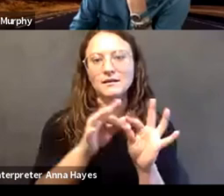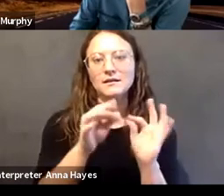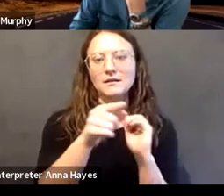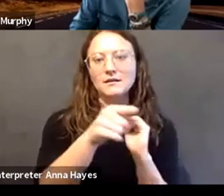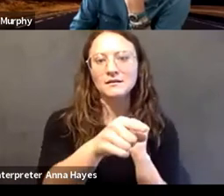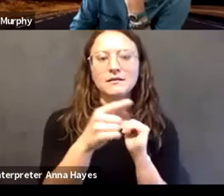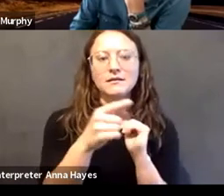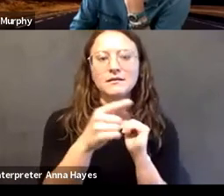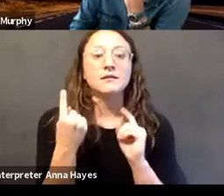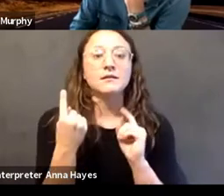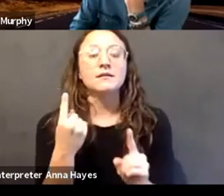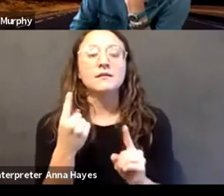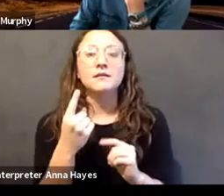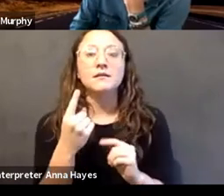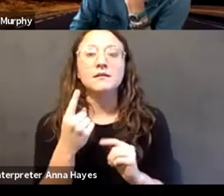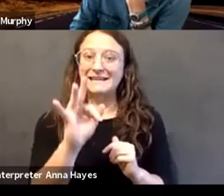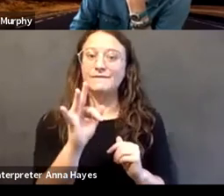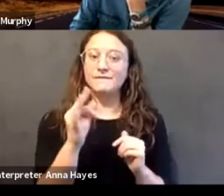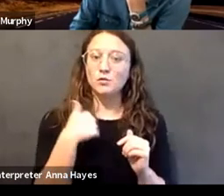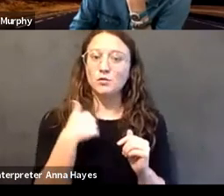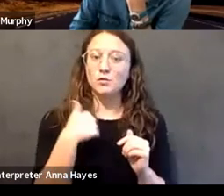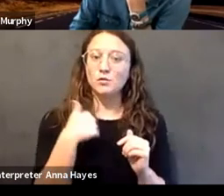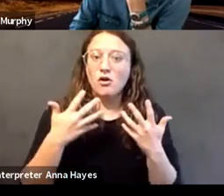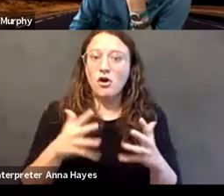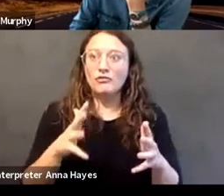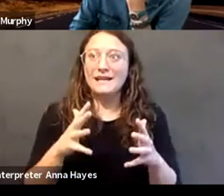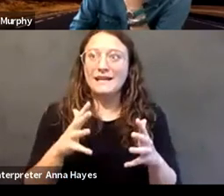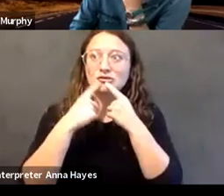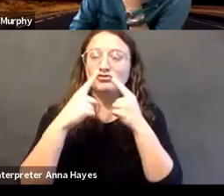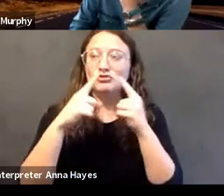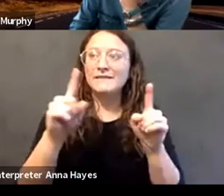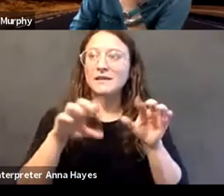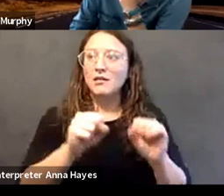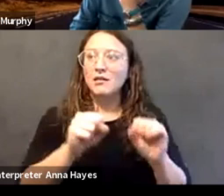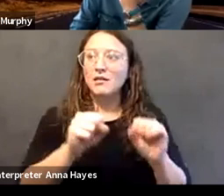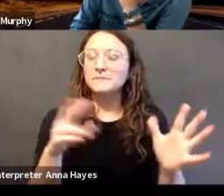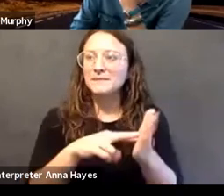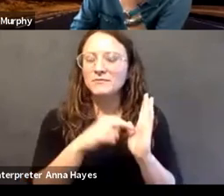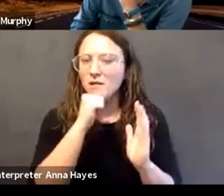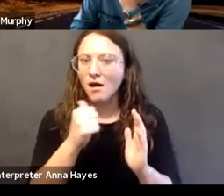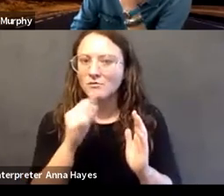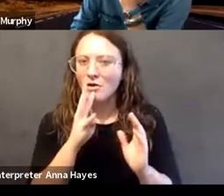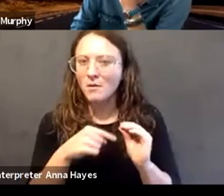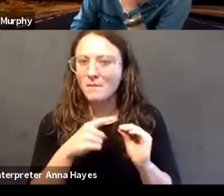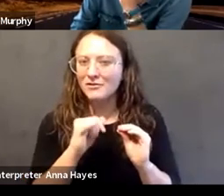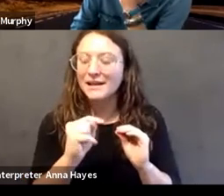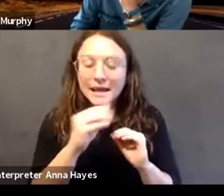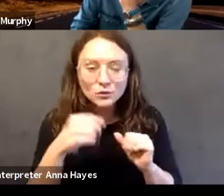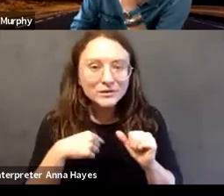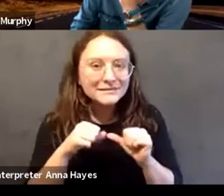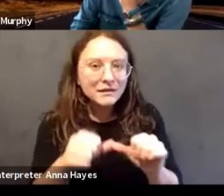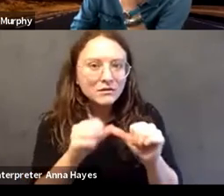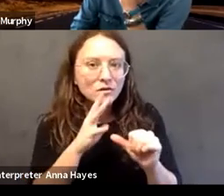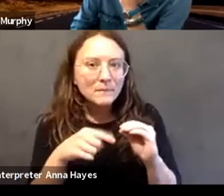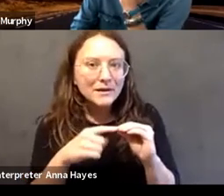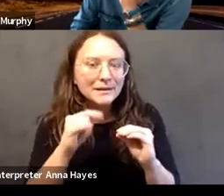if we had already achieved decolonization, then we're not going to talk about this, and that's why we're still talking about it, because it hasn't been